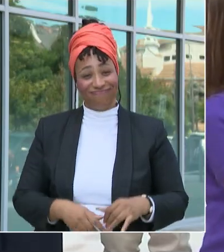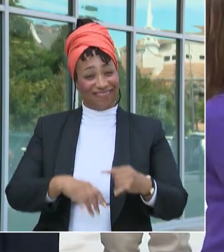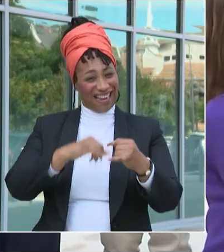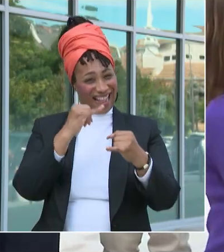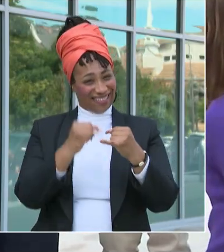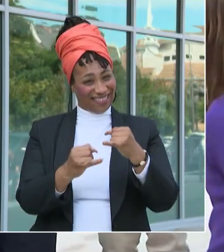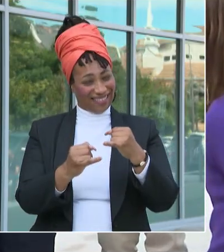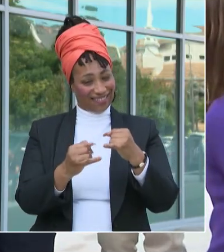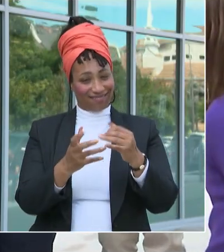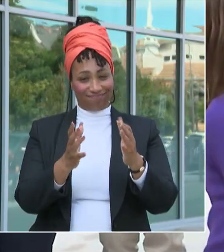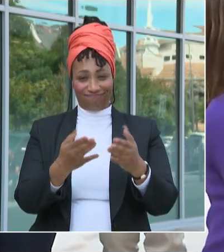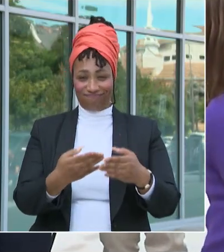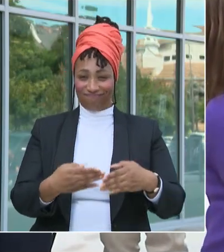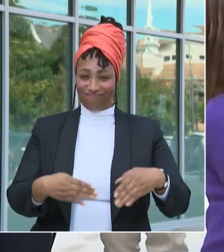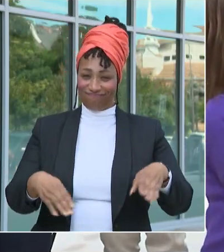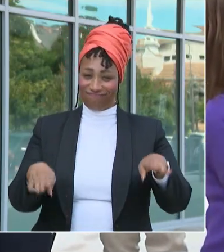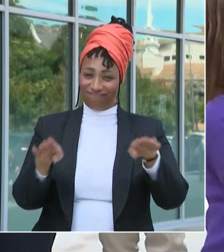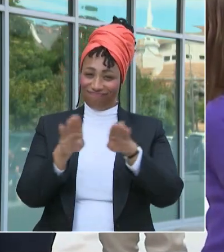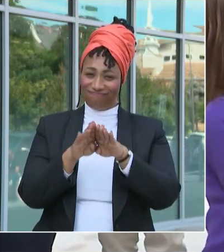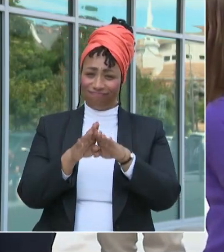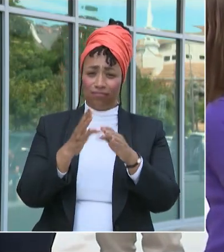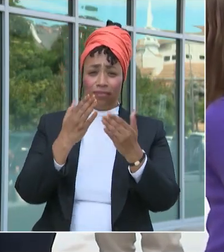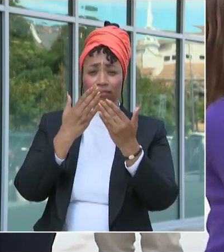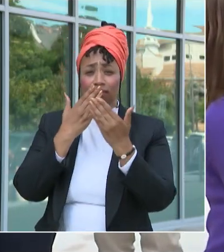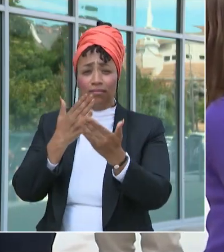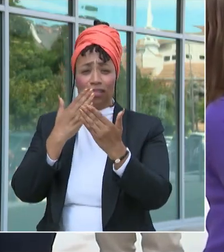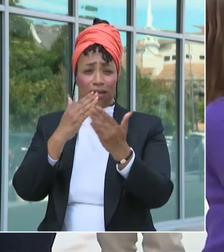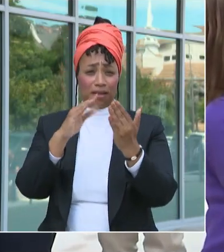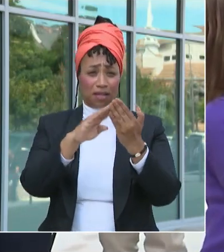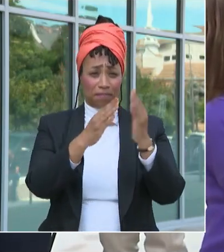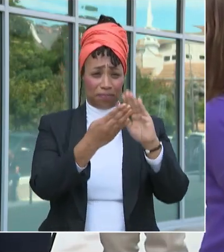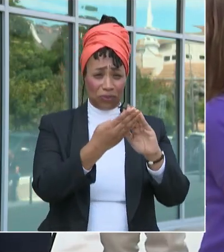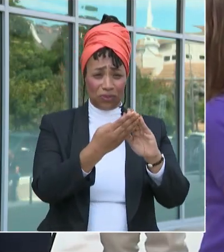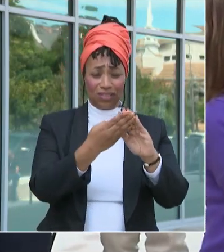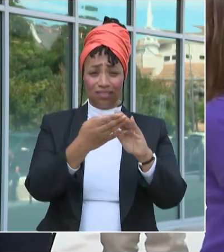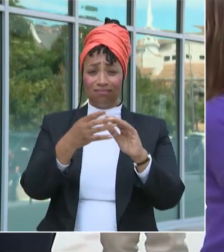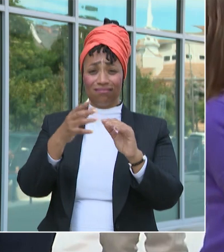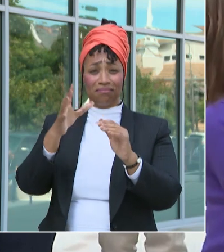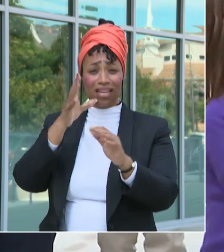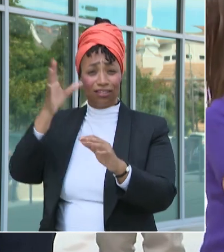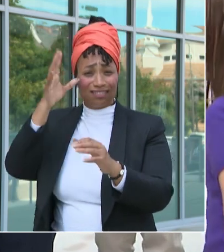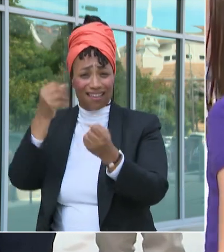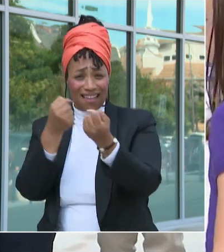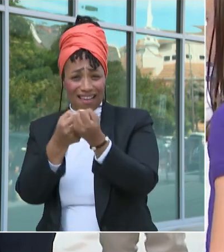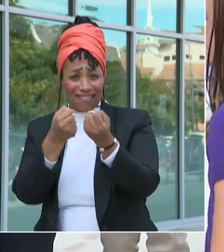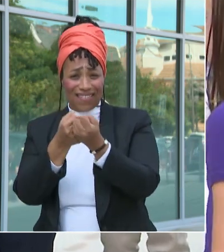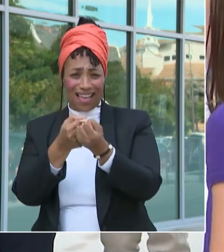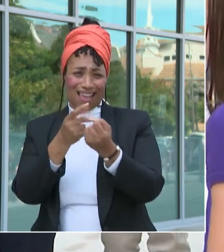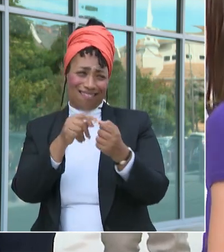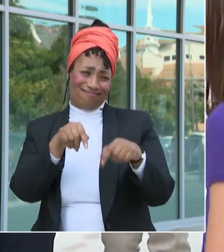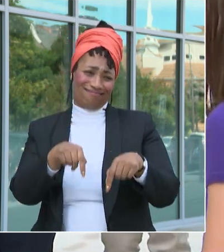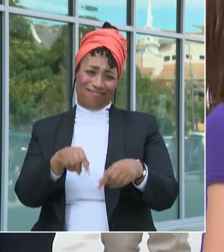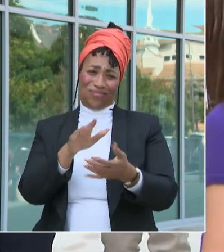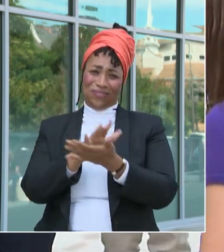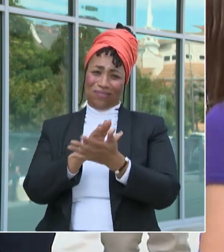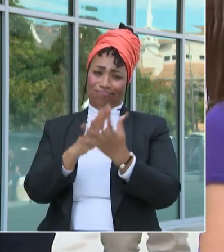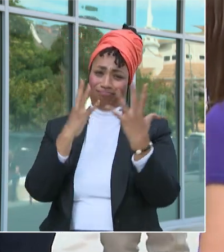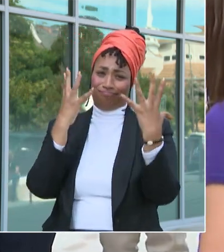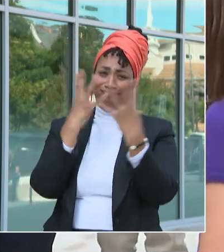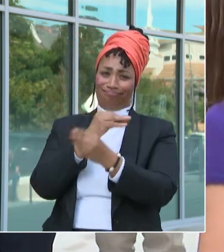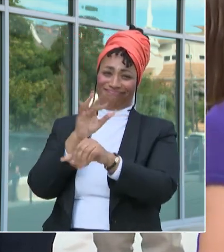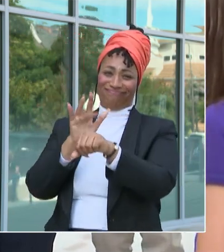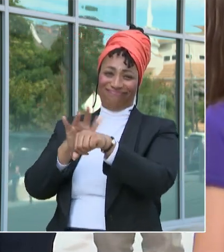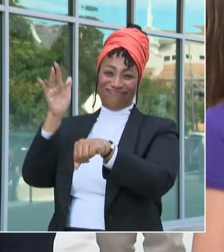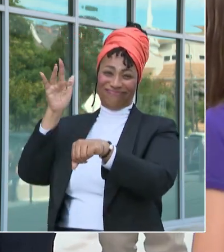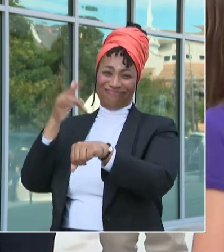this community and the countless parents, neighbors, and advocates who fought for this new building and beautiful school. I hope this space is a manifestation